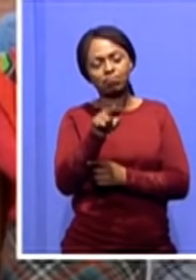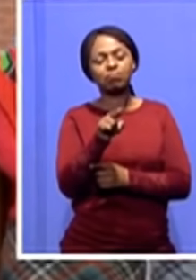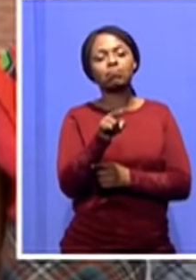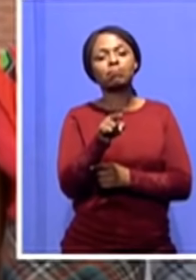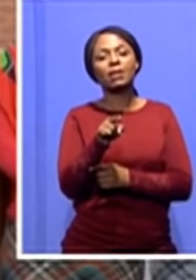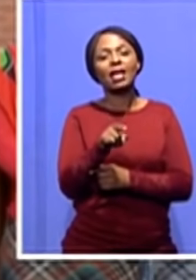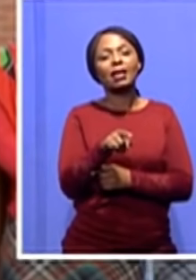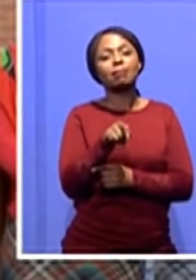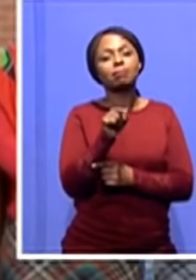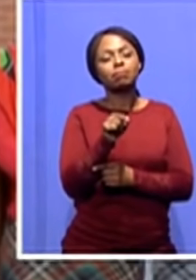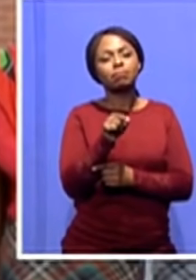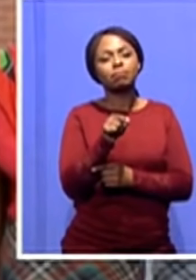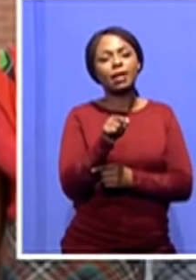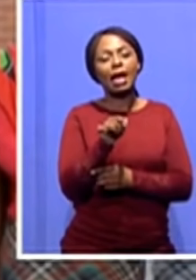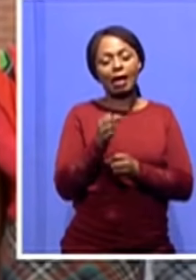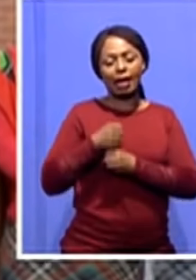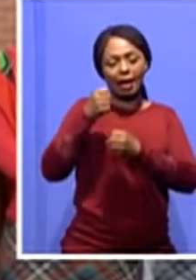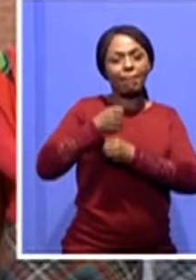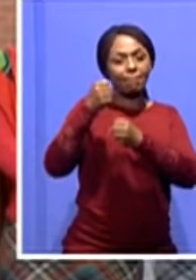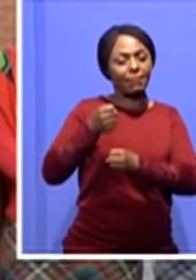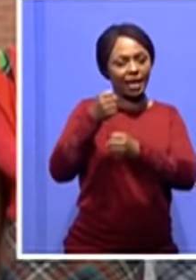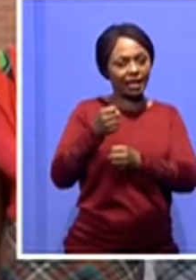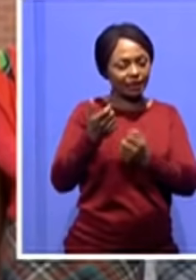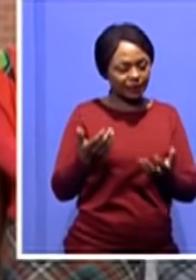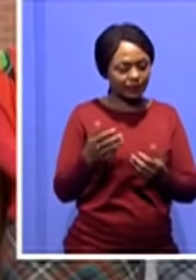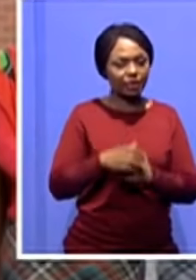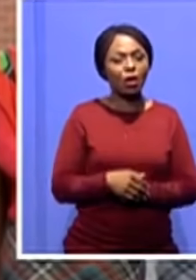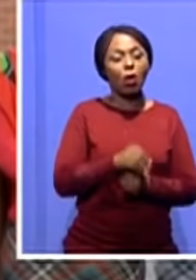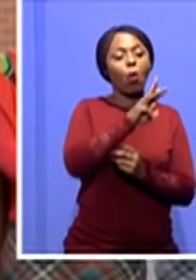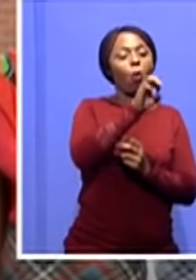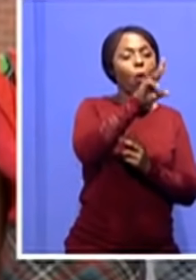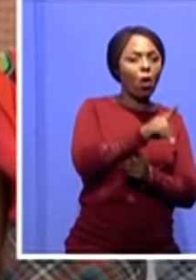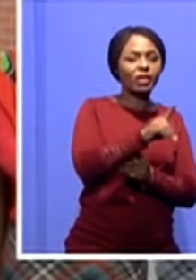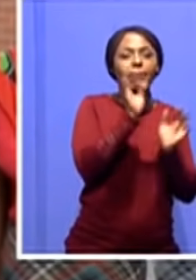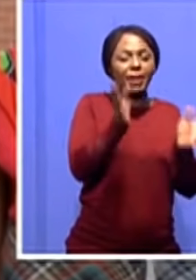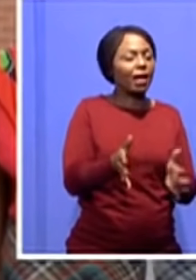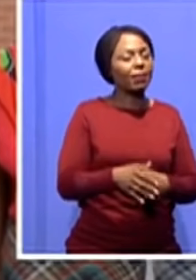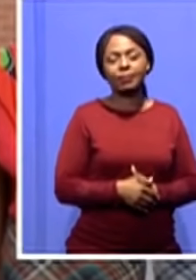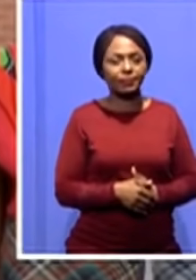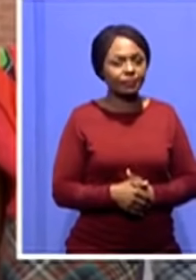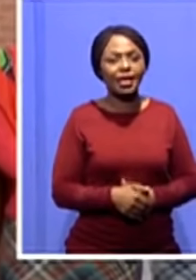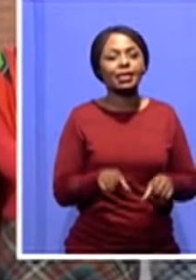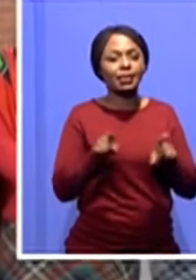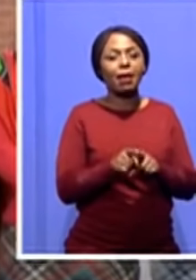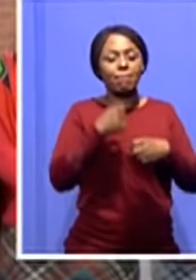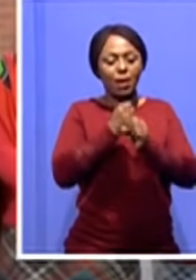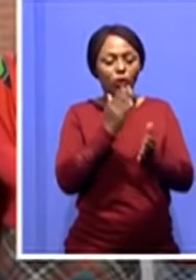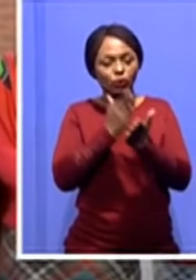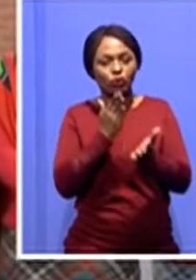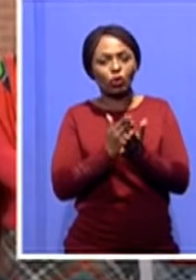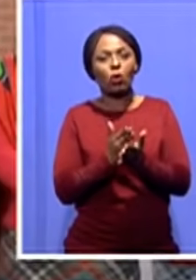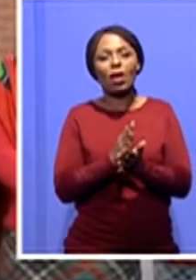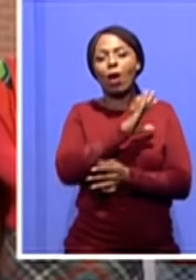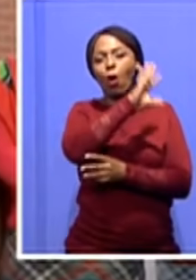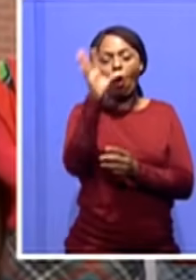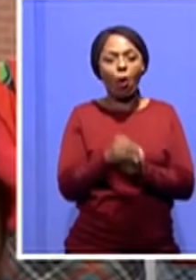campaigning, so it's not just going to be ward-based, and we make sure that we have our op centre set up at all VDs, especially those that have a